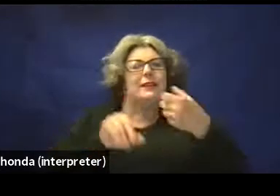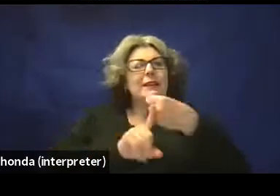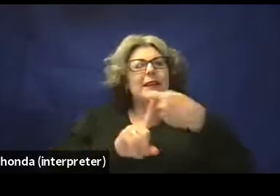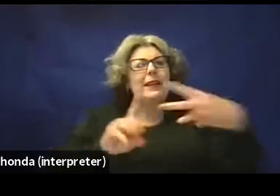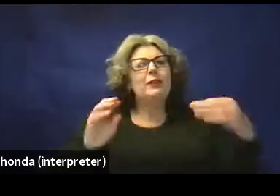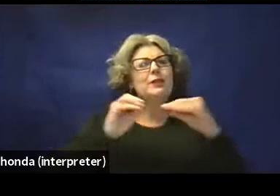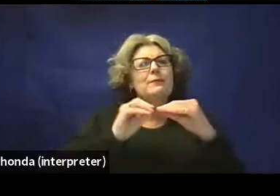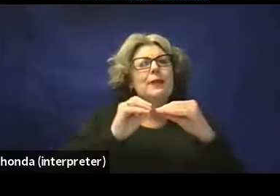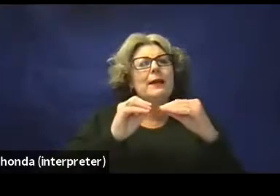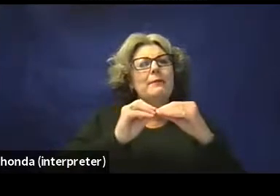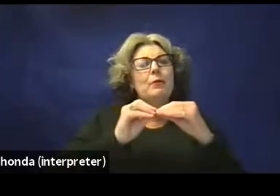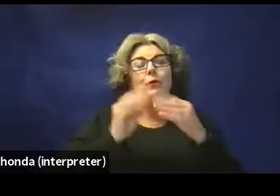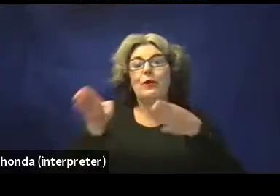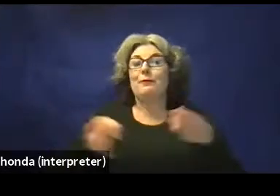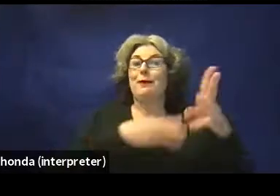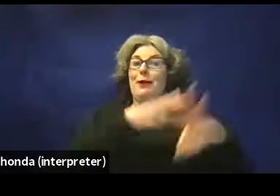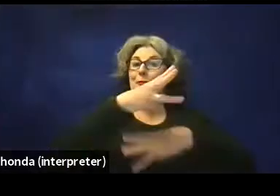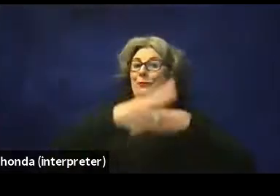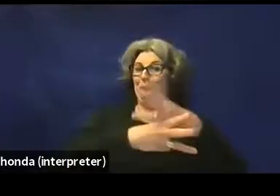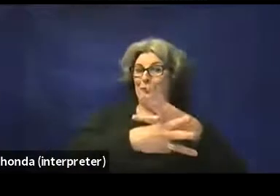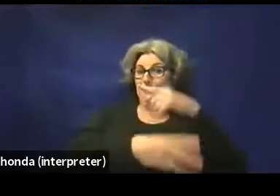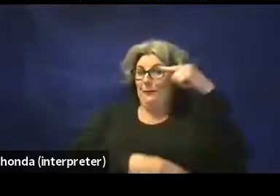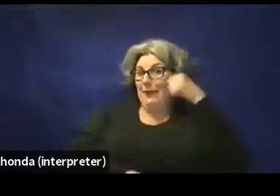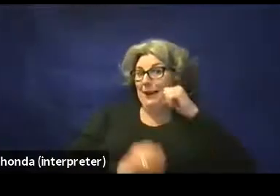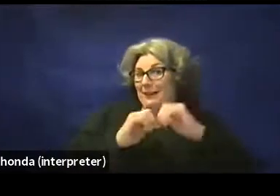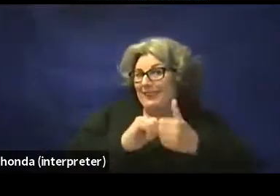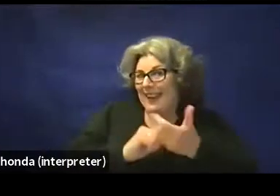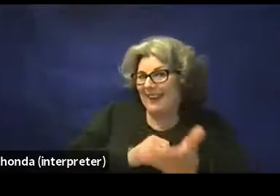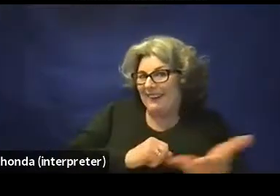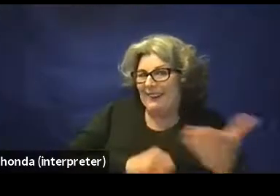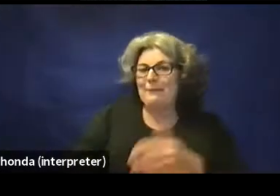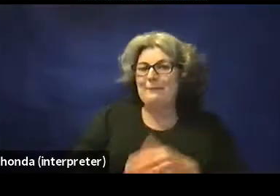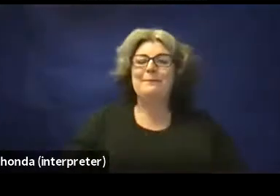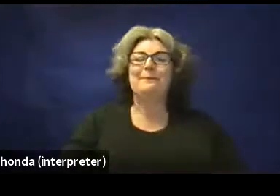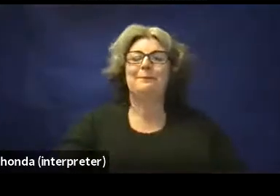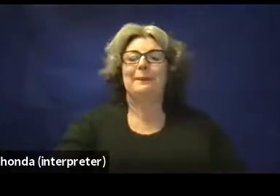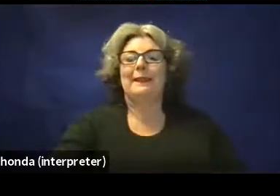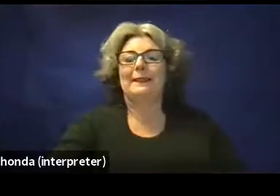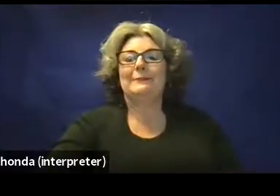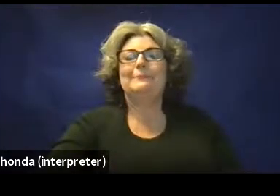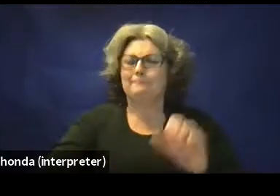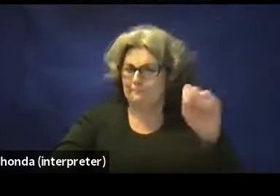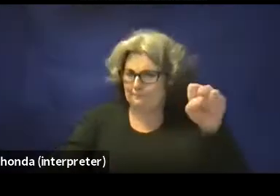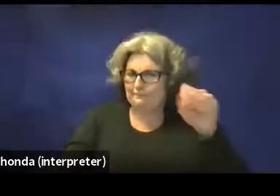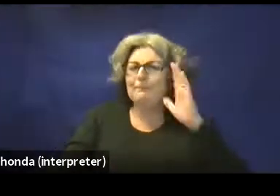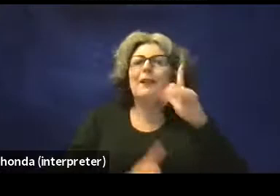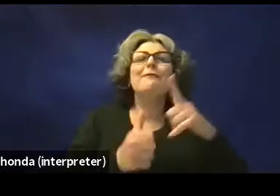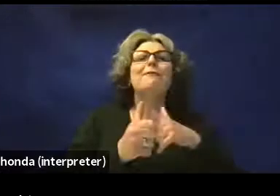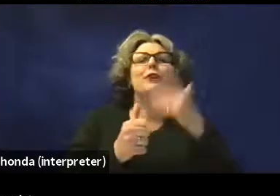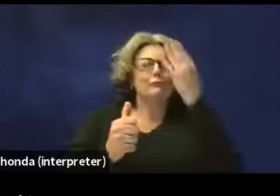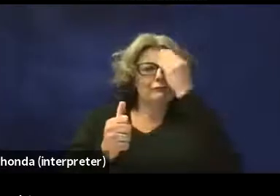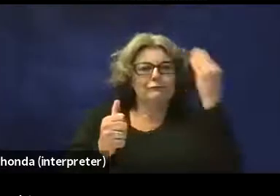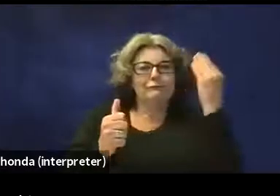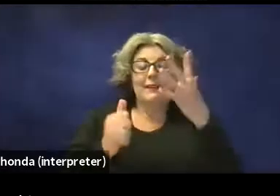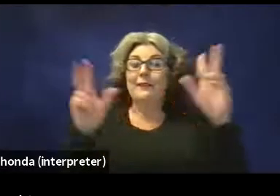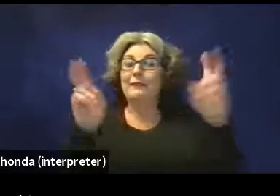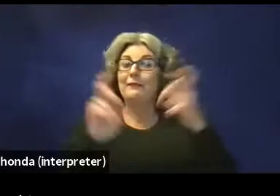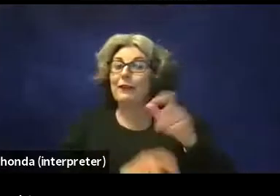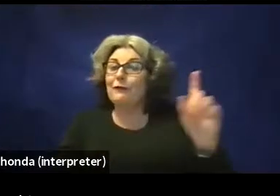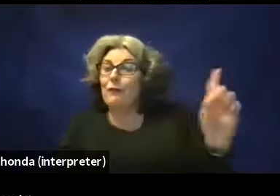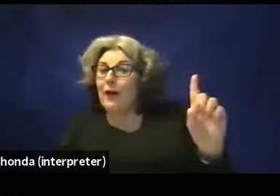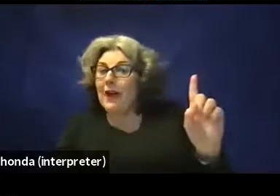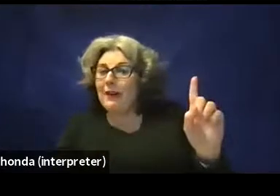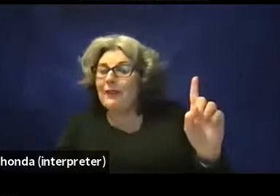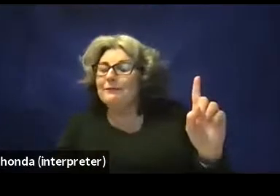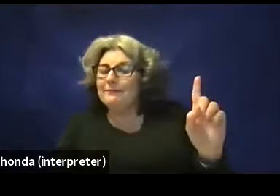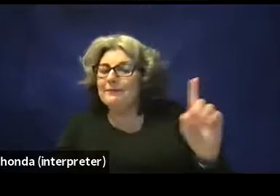more about how can we prepare the world for Black girls? Yes. Well, I want to tell you first where that phrase comes from,